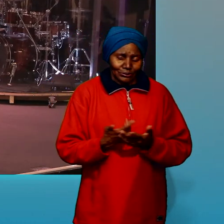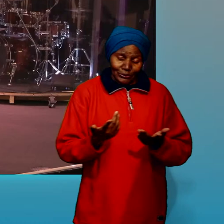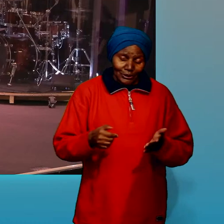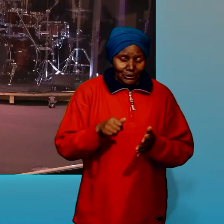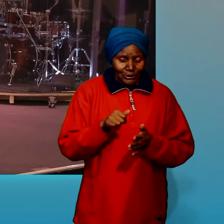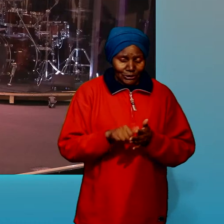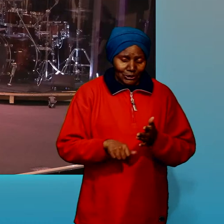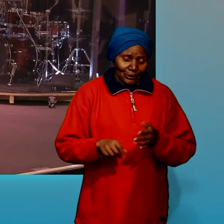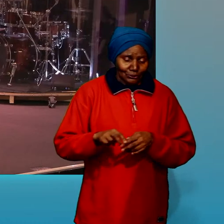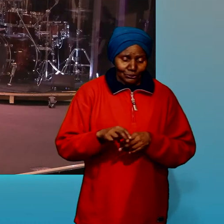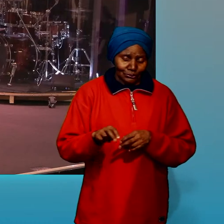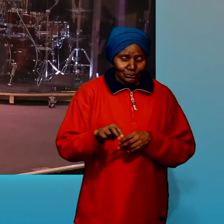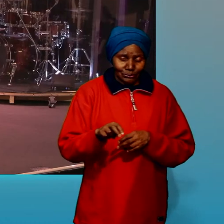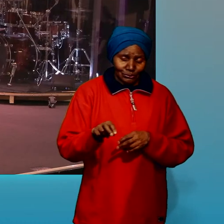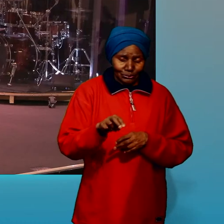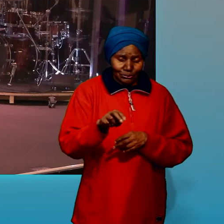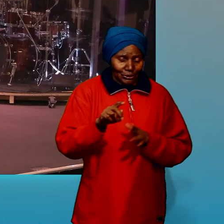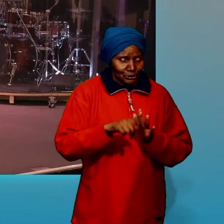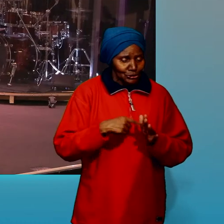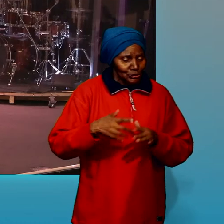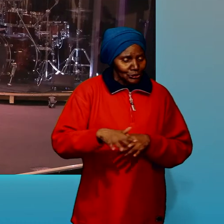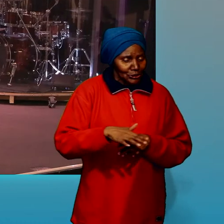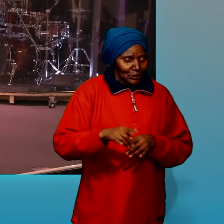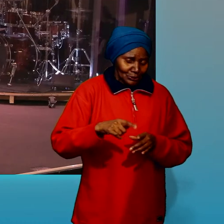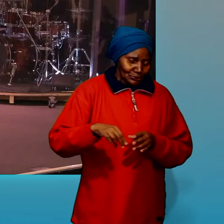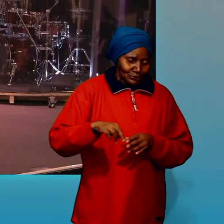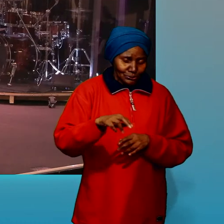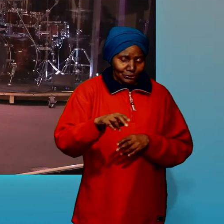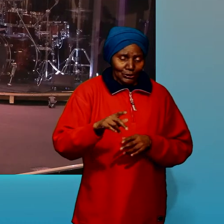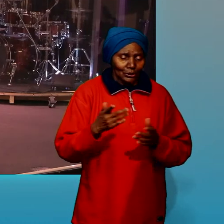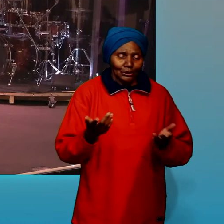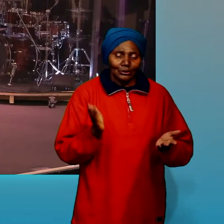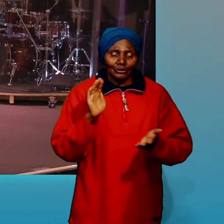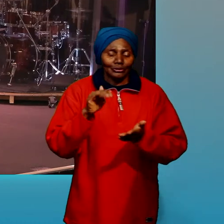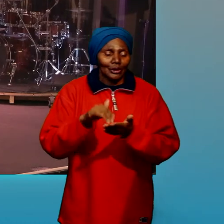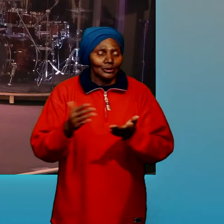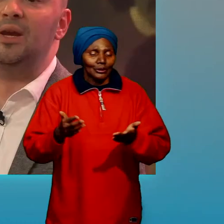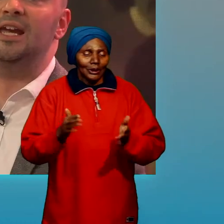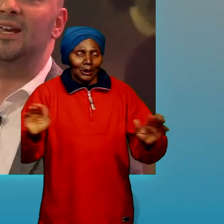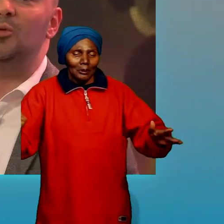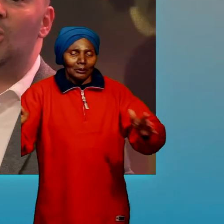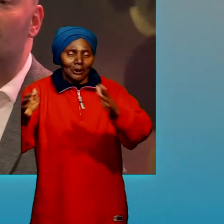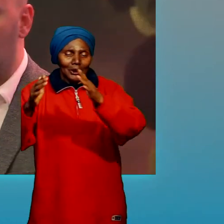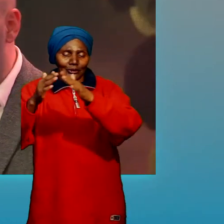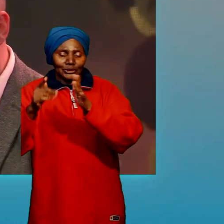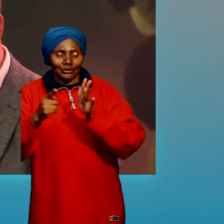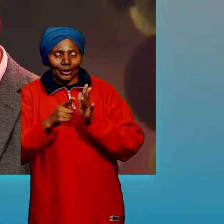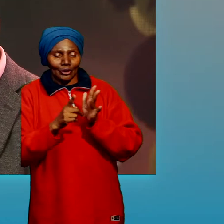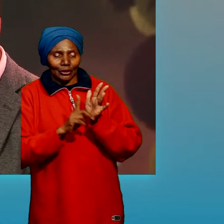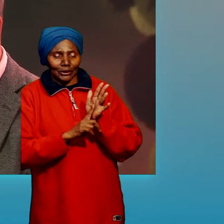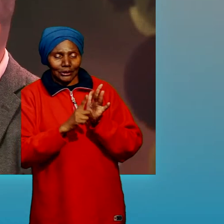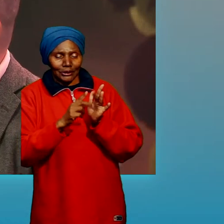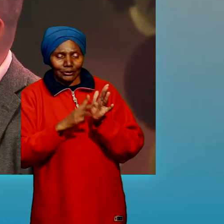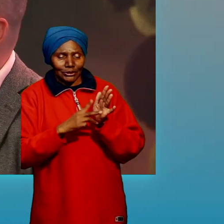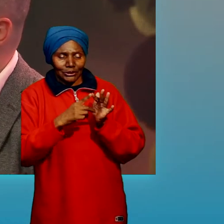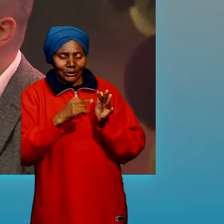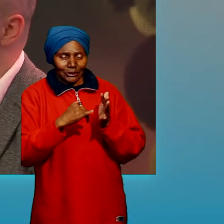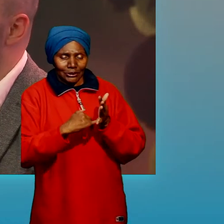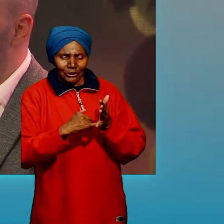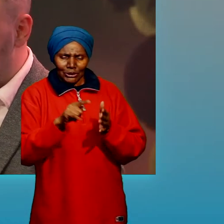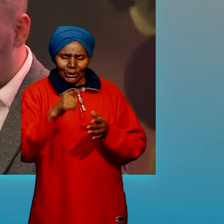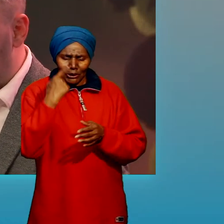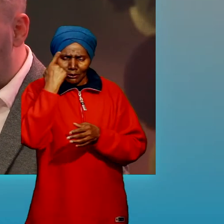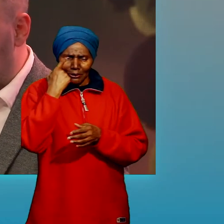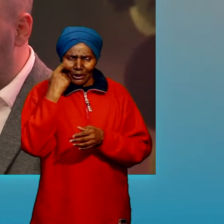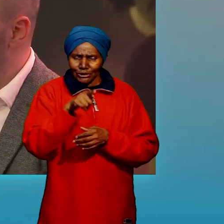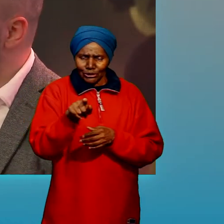journey, walking through Jerusalem to the Mount of Olives. But imagine for a moment being one of those disciples. Your